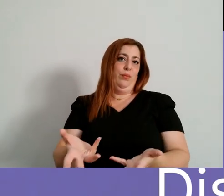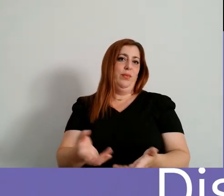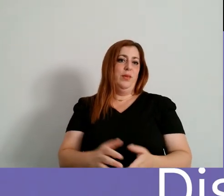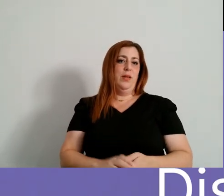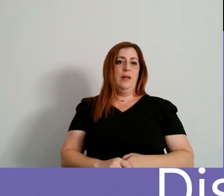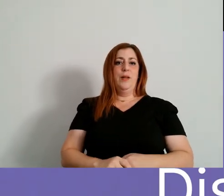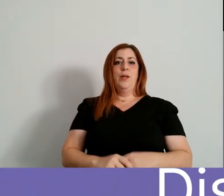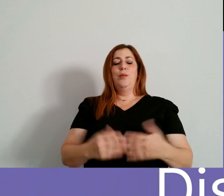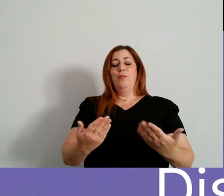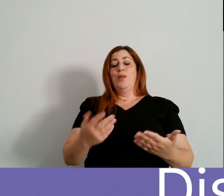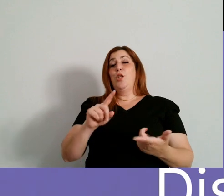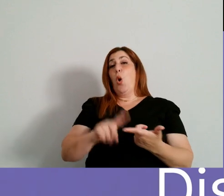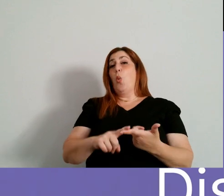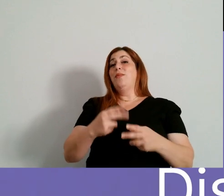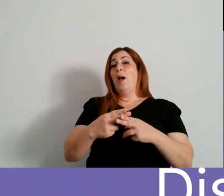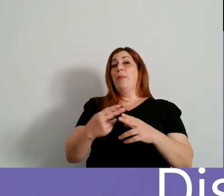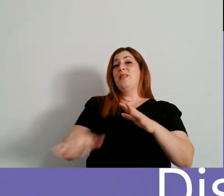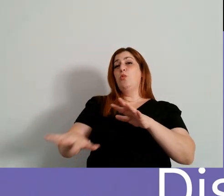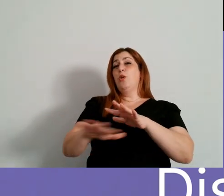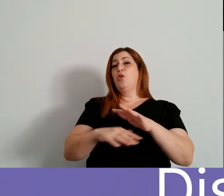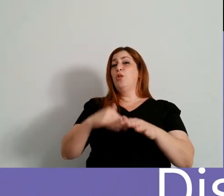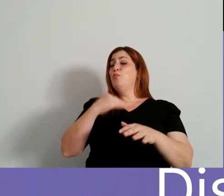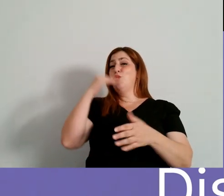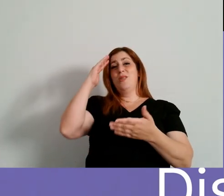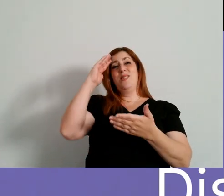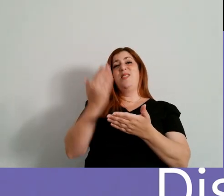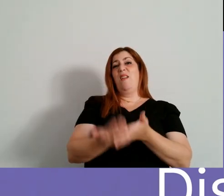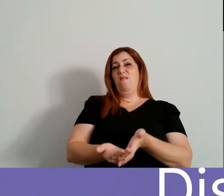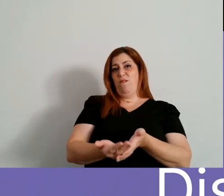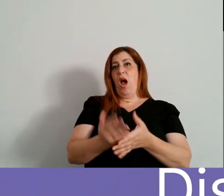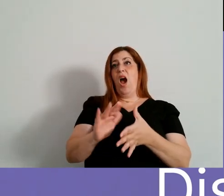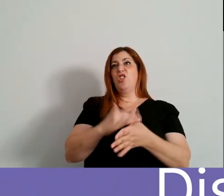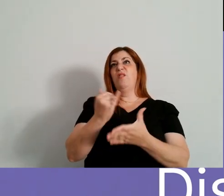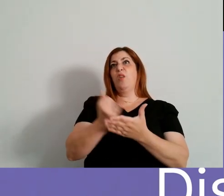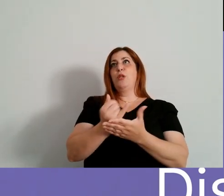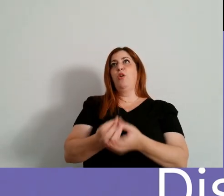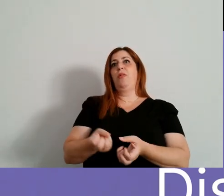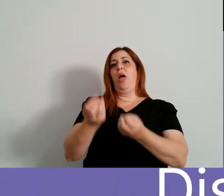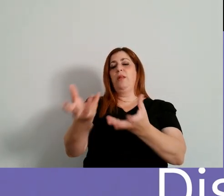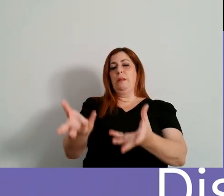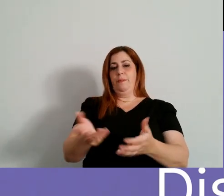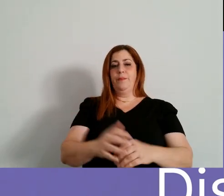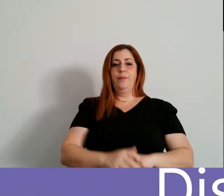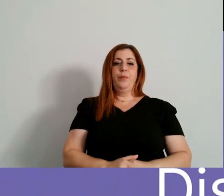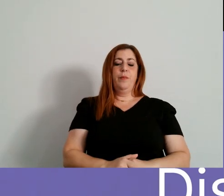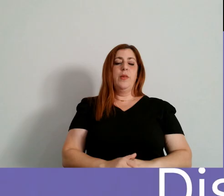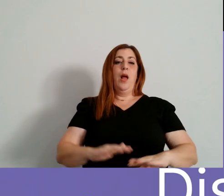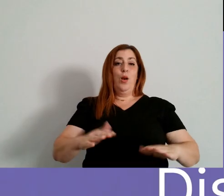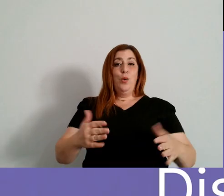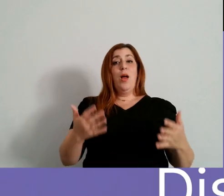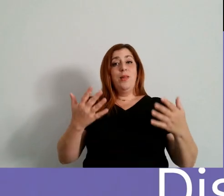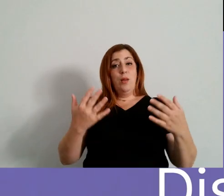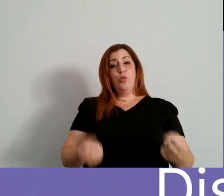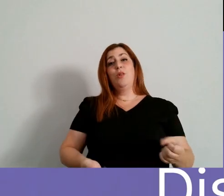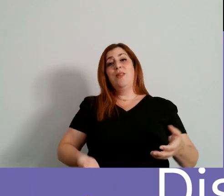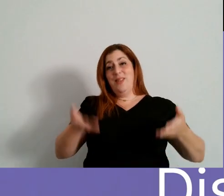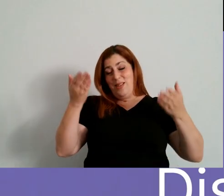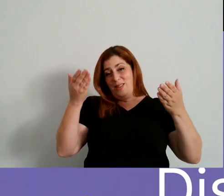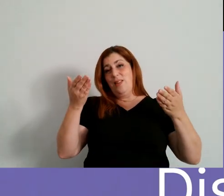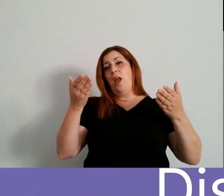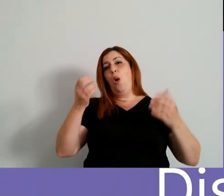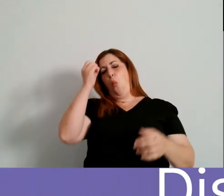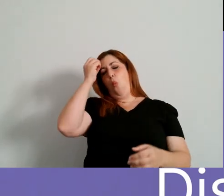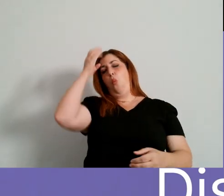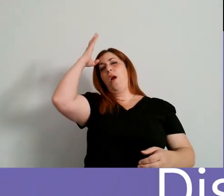trouble or be in an unsafe situation again. These are all things that do need to be trained, I